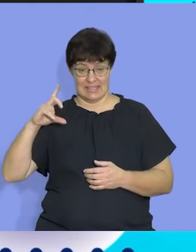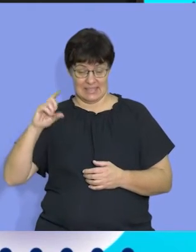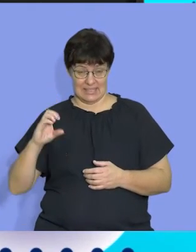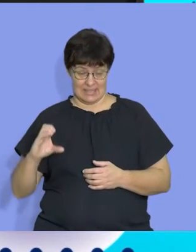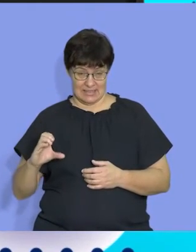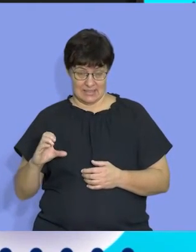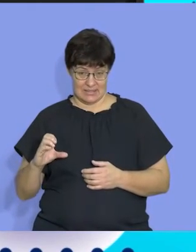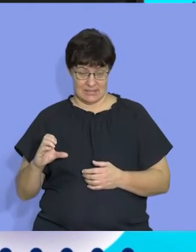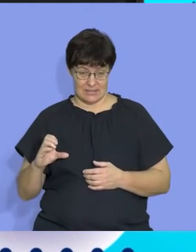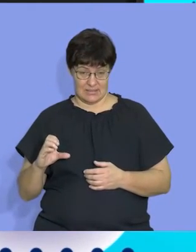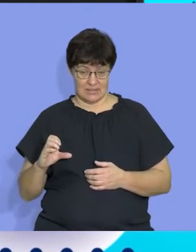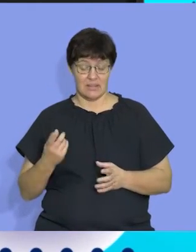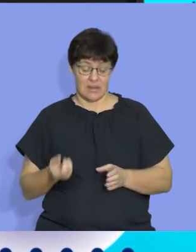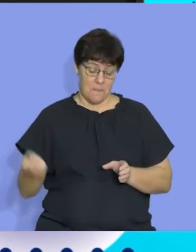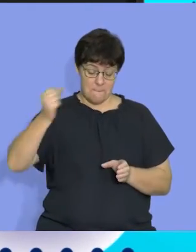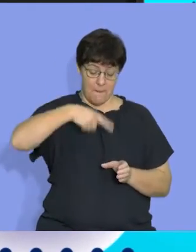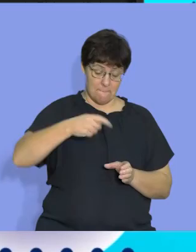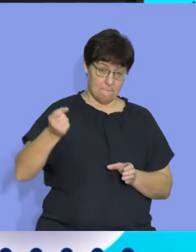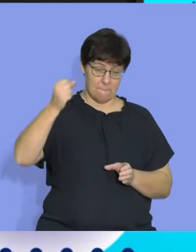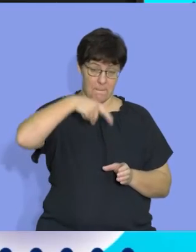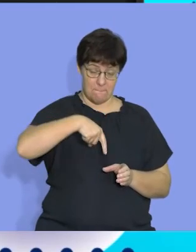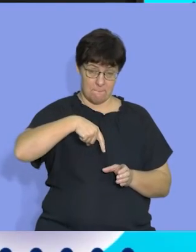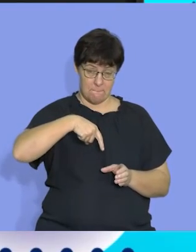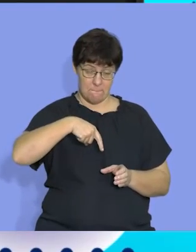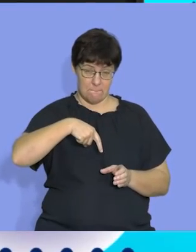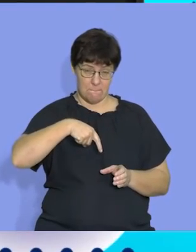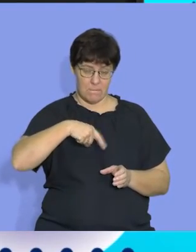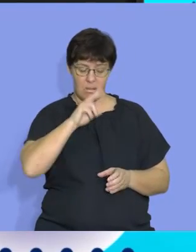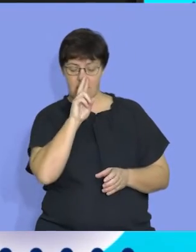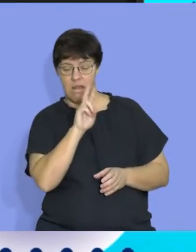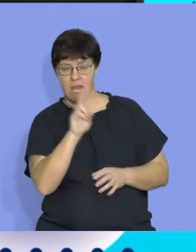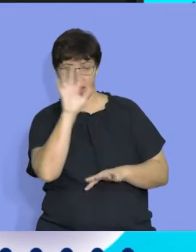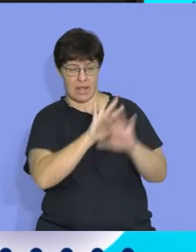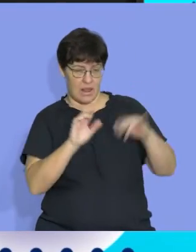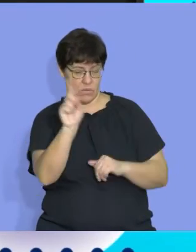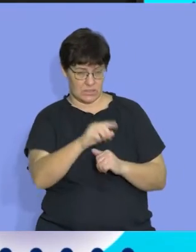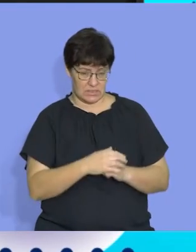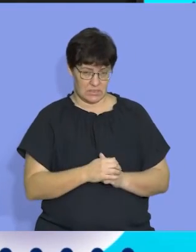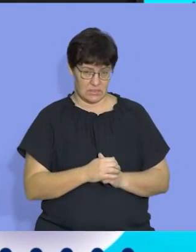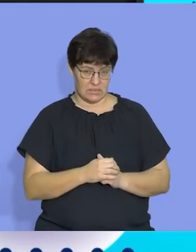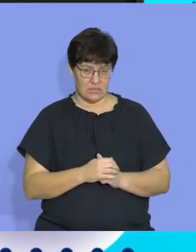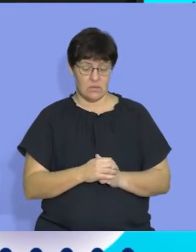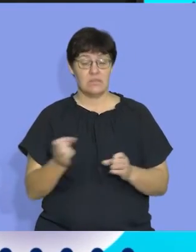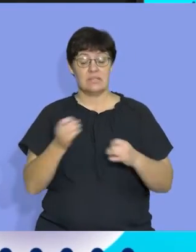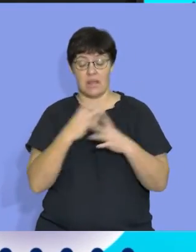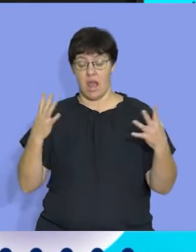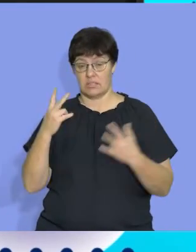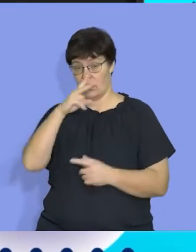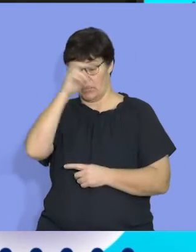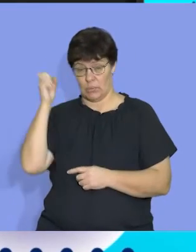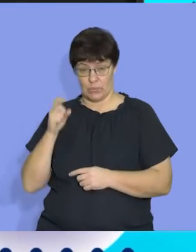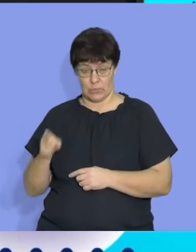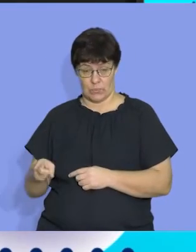then there is bromothiamol blue, what color is going to be observed? So remember, we started with blue, which was the color of